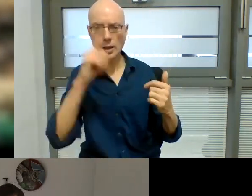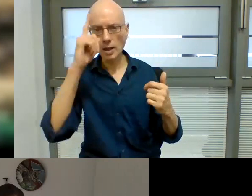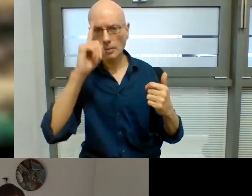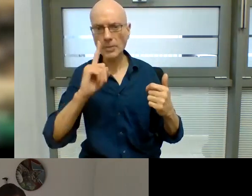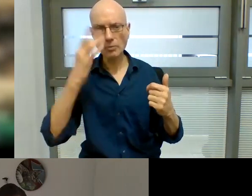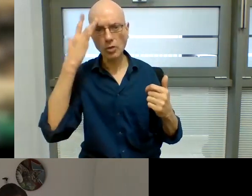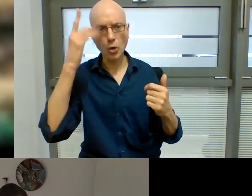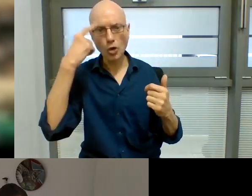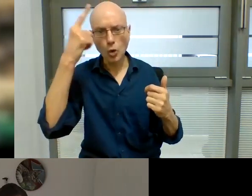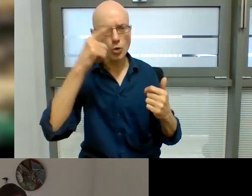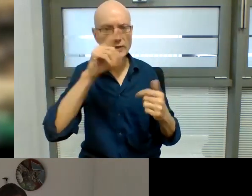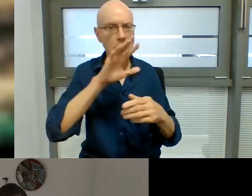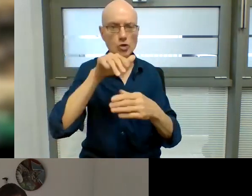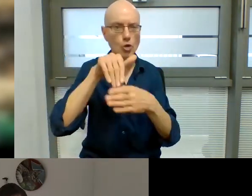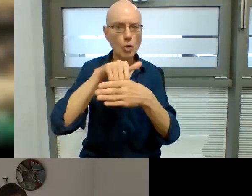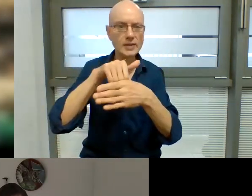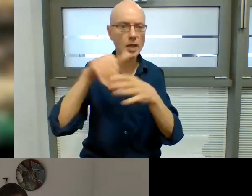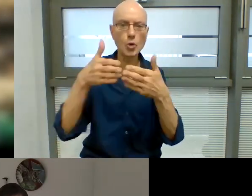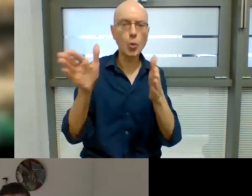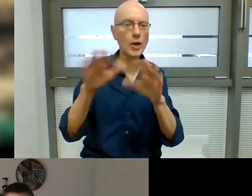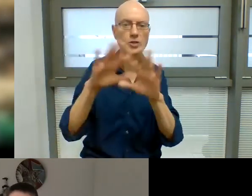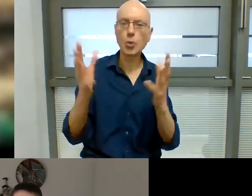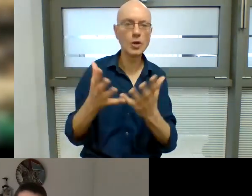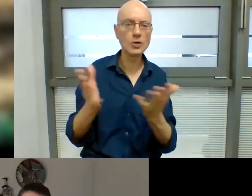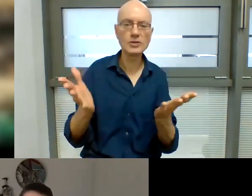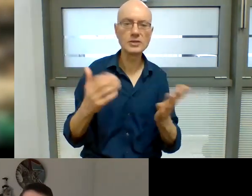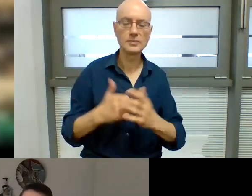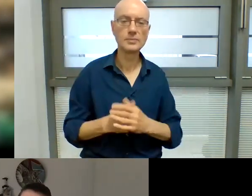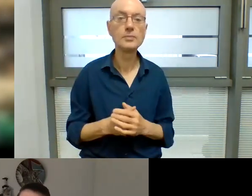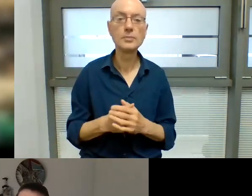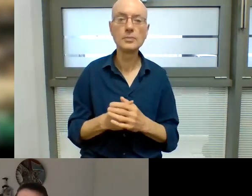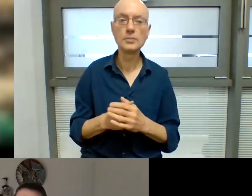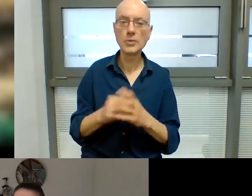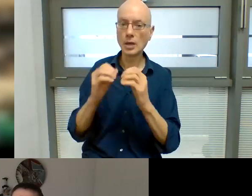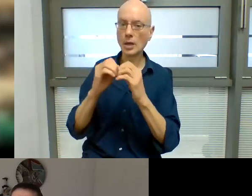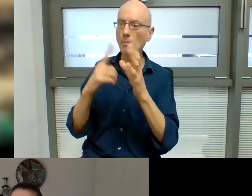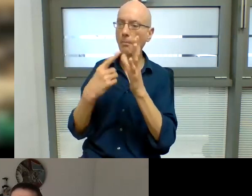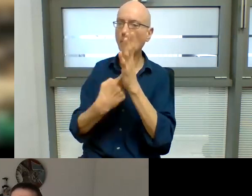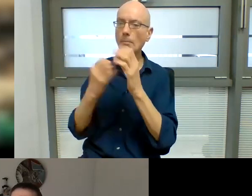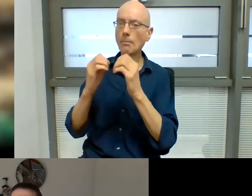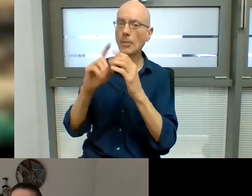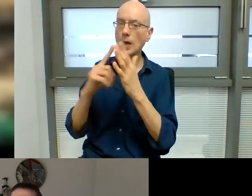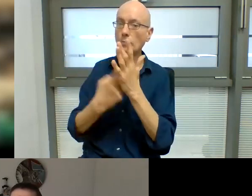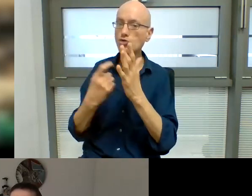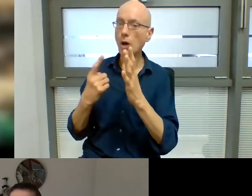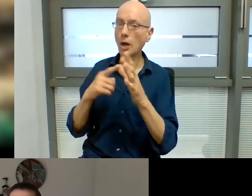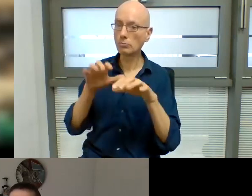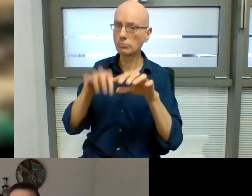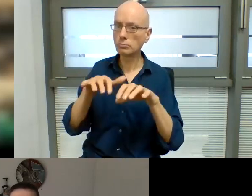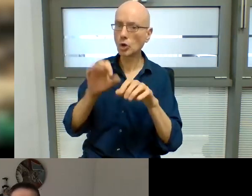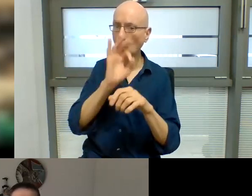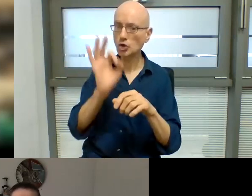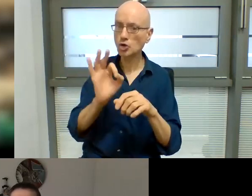wider world. Yeah. Okay. Barbara's put up a couple of Q&As. Barbara has asked, hello